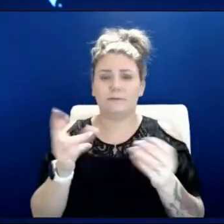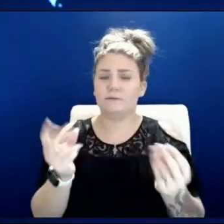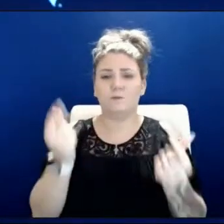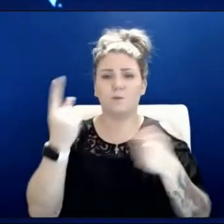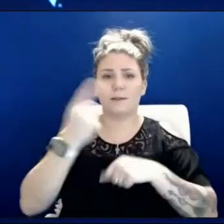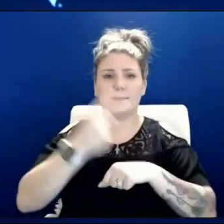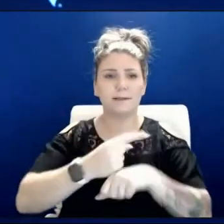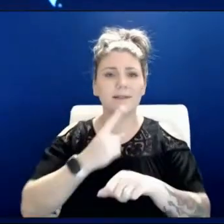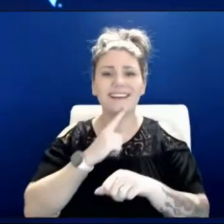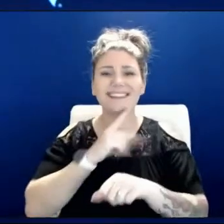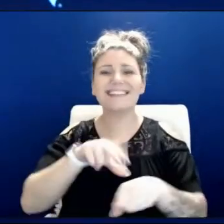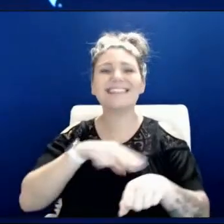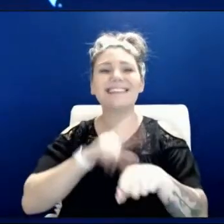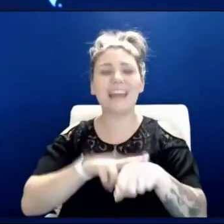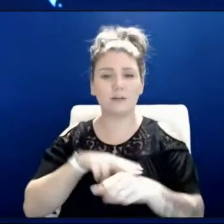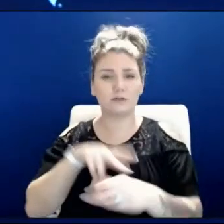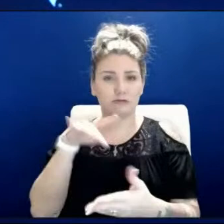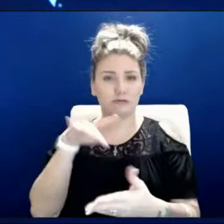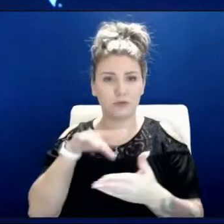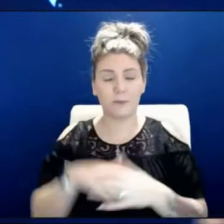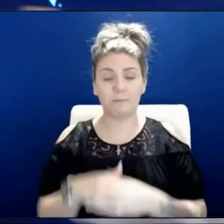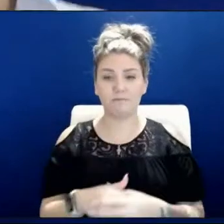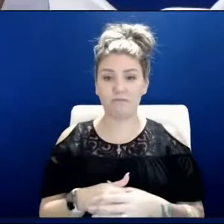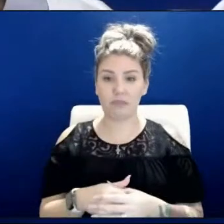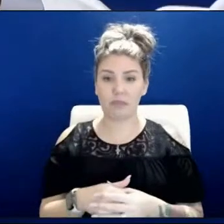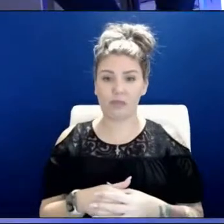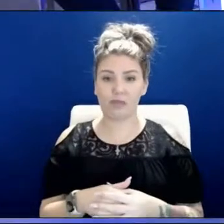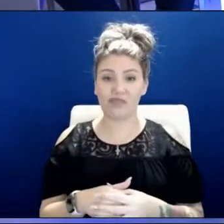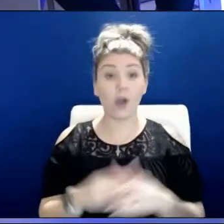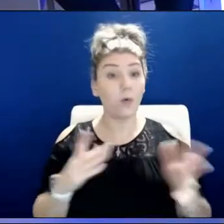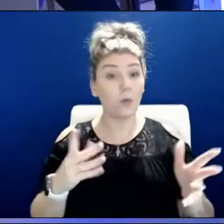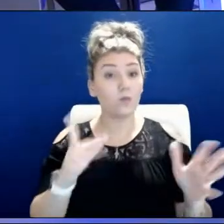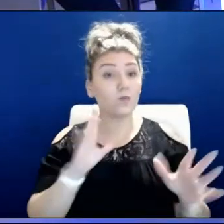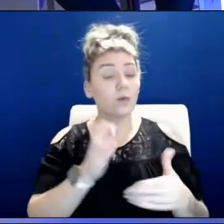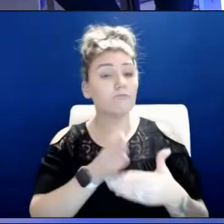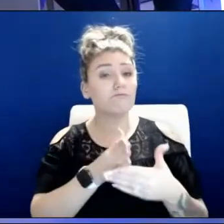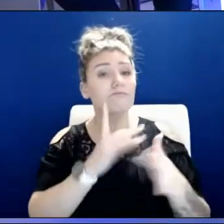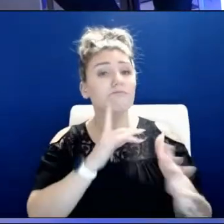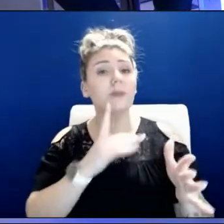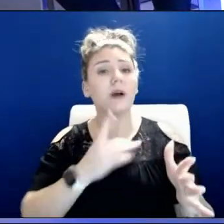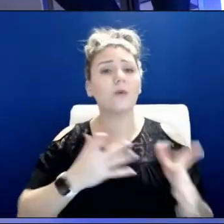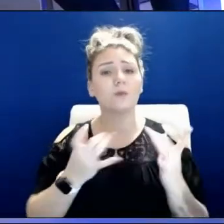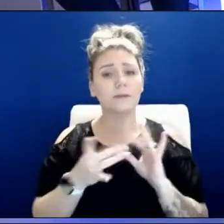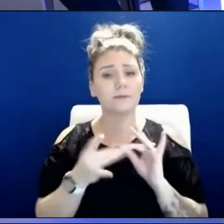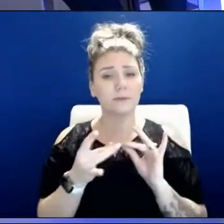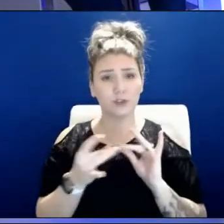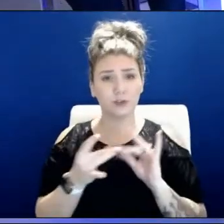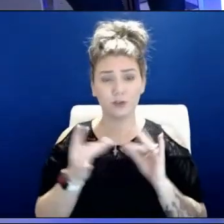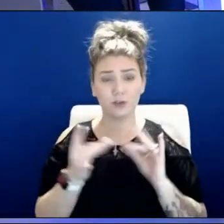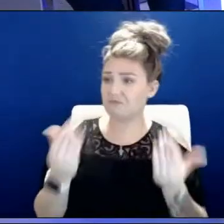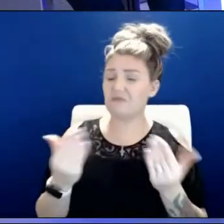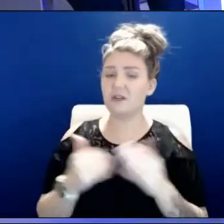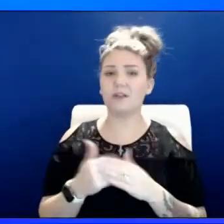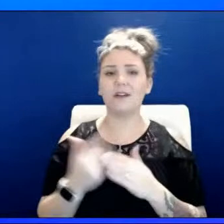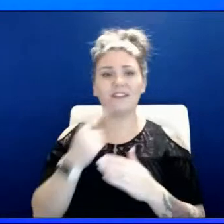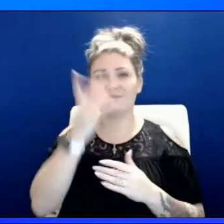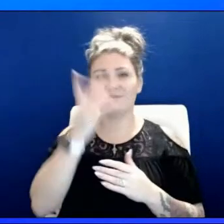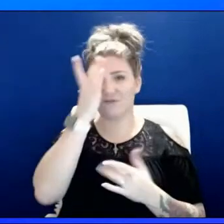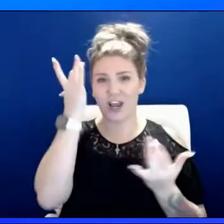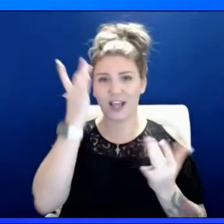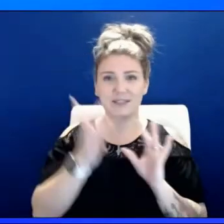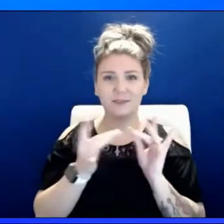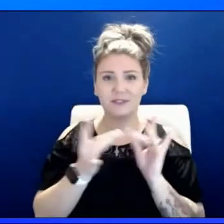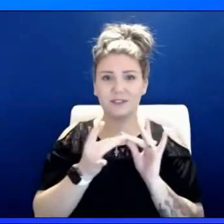around ivermectin. Now let's look at. Please, I just want to mention on the one thing I forgot to mention on the Active 6